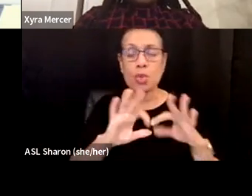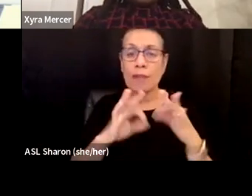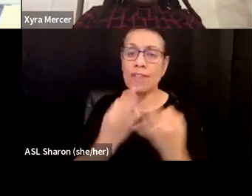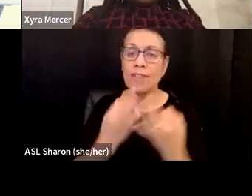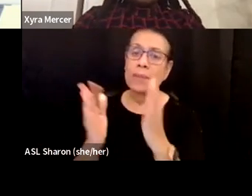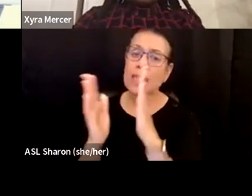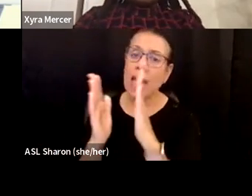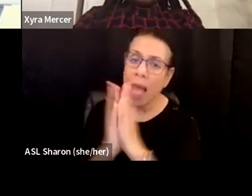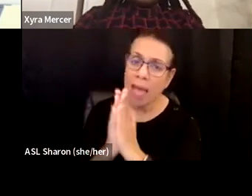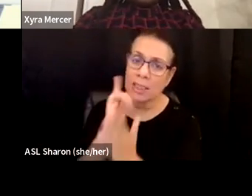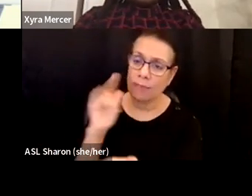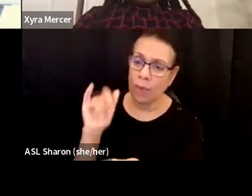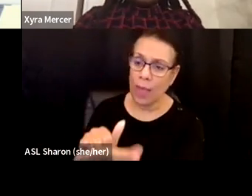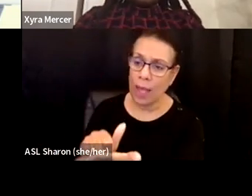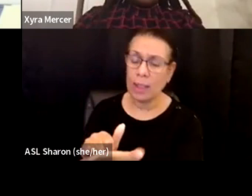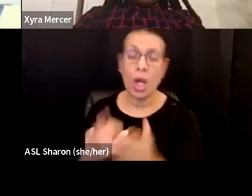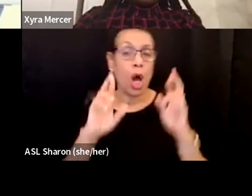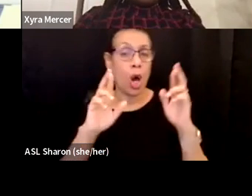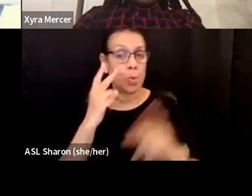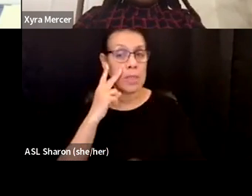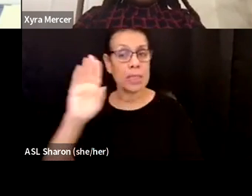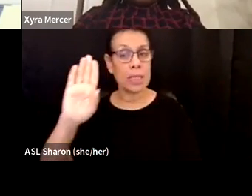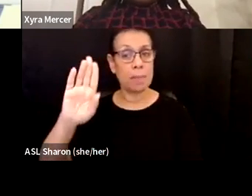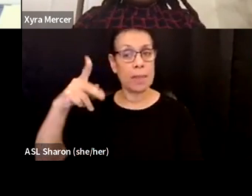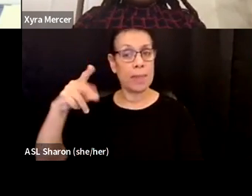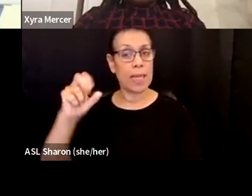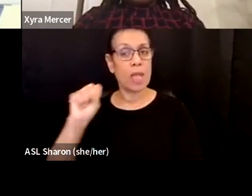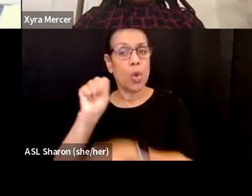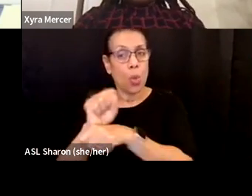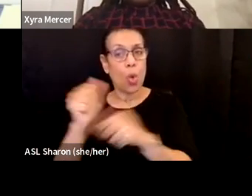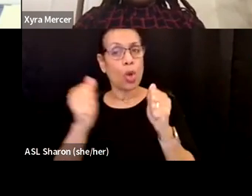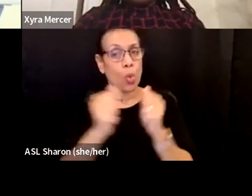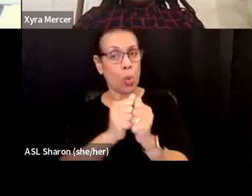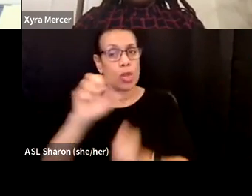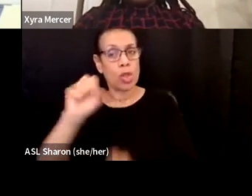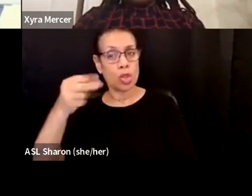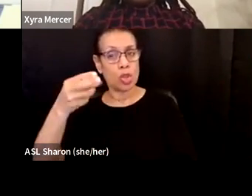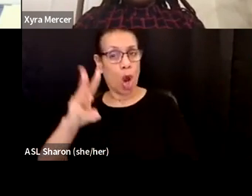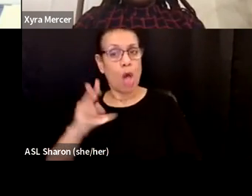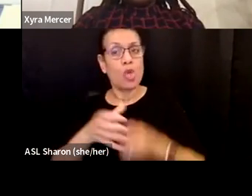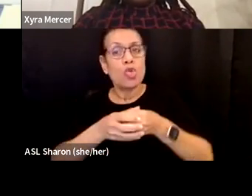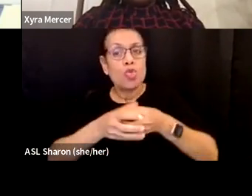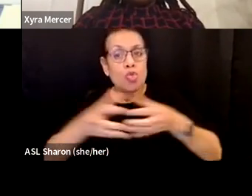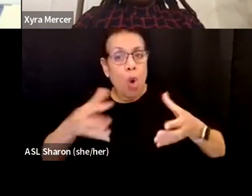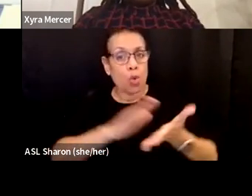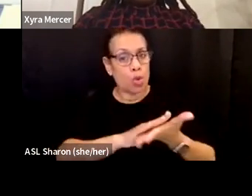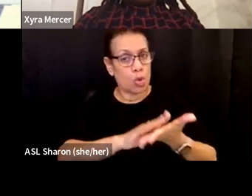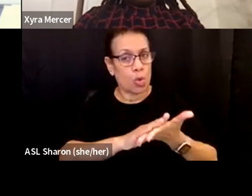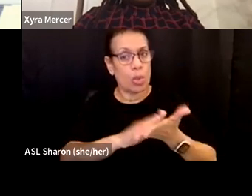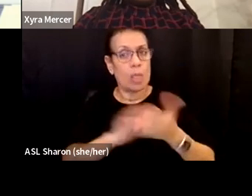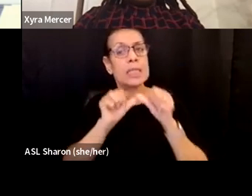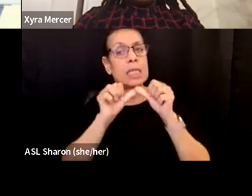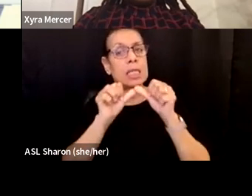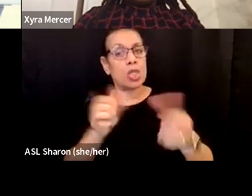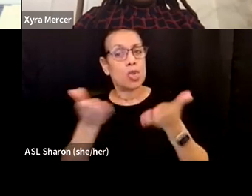asking for i hope to see bps work with the shah to grow the school so that we may continue to serve our wonderful